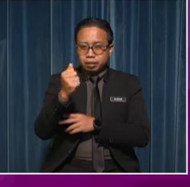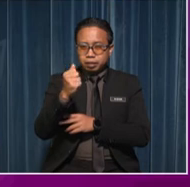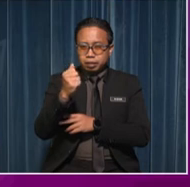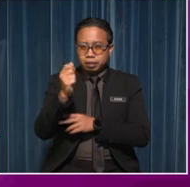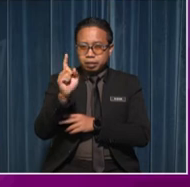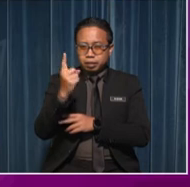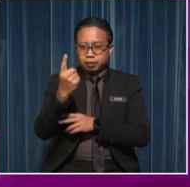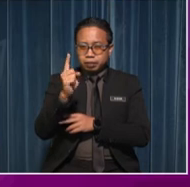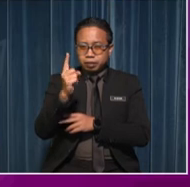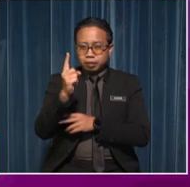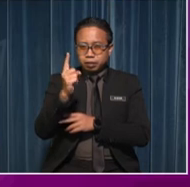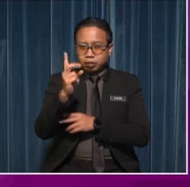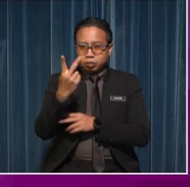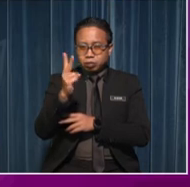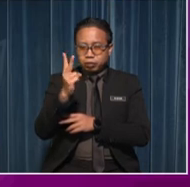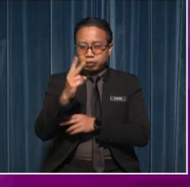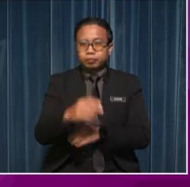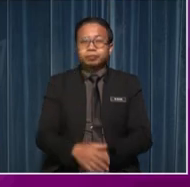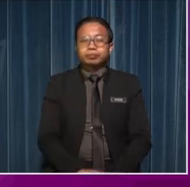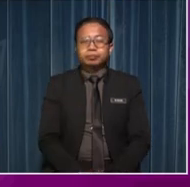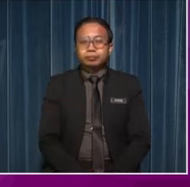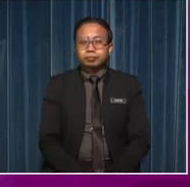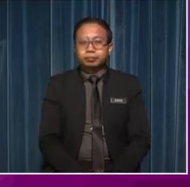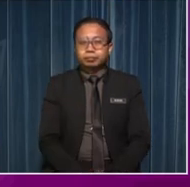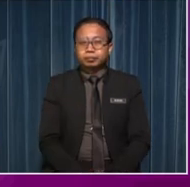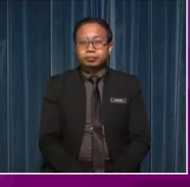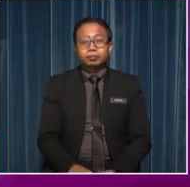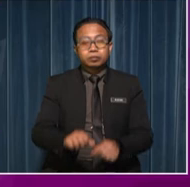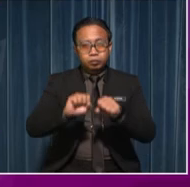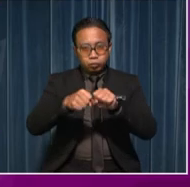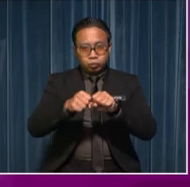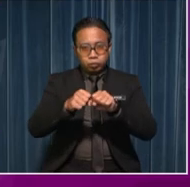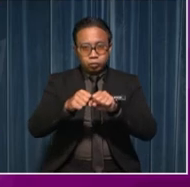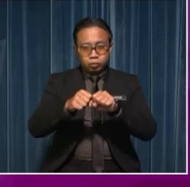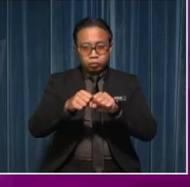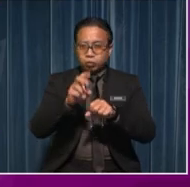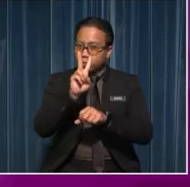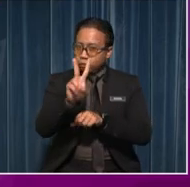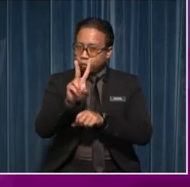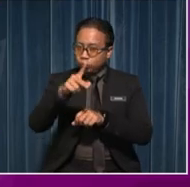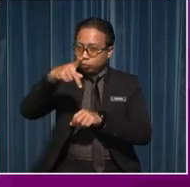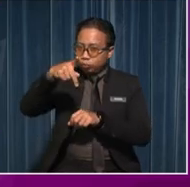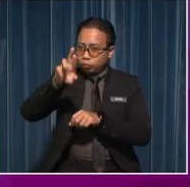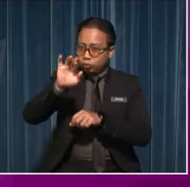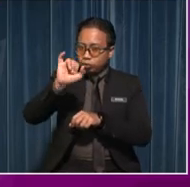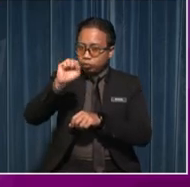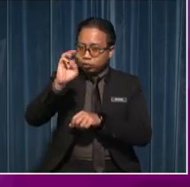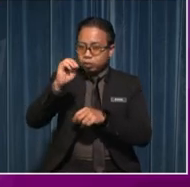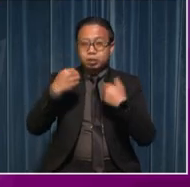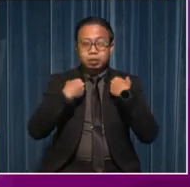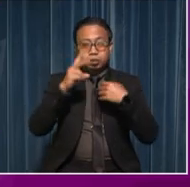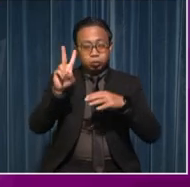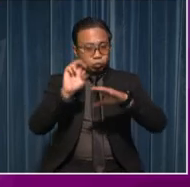10, 11, 12. So, these two prisms have 12